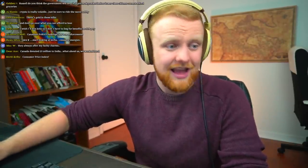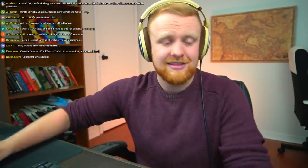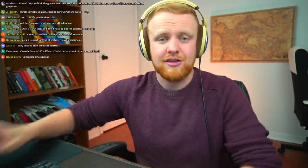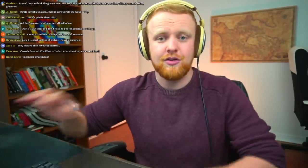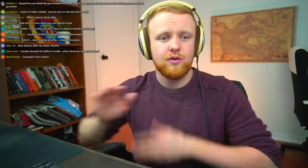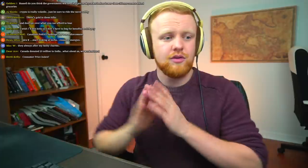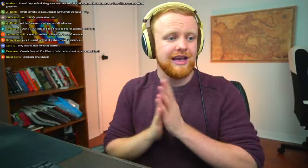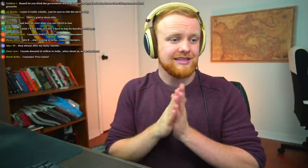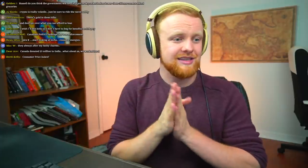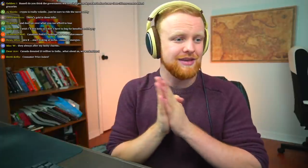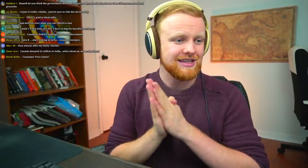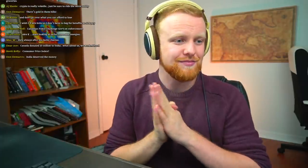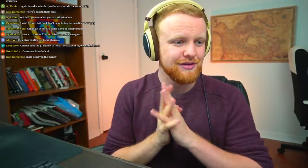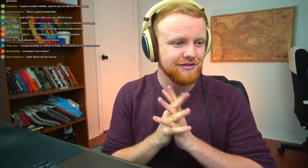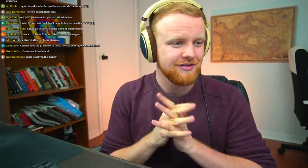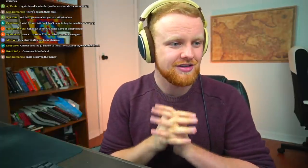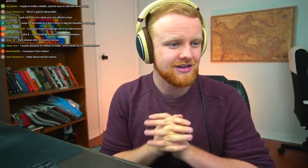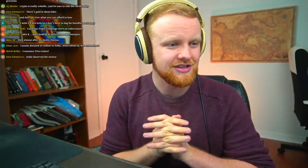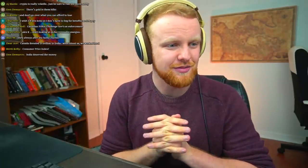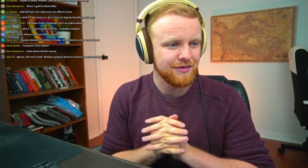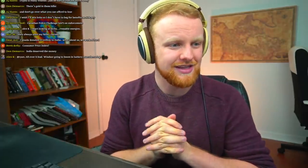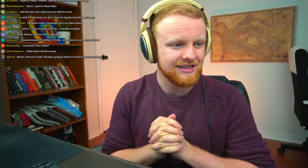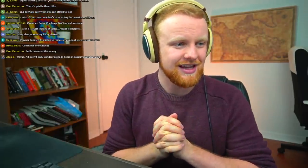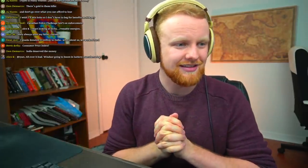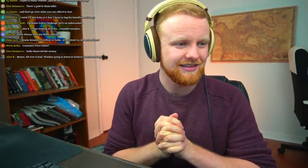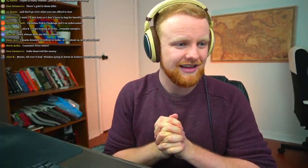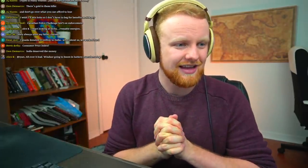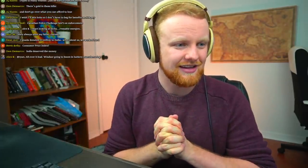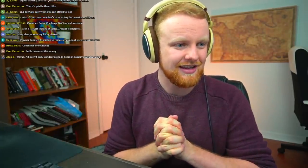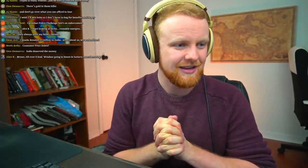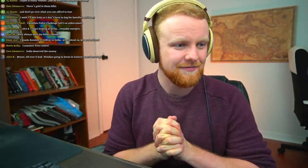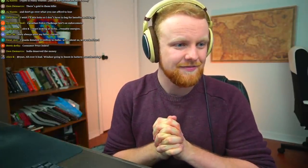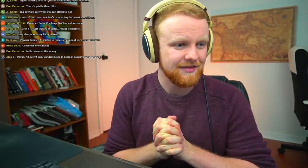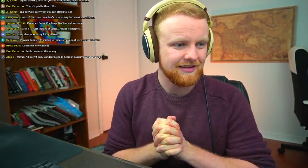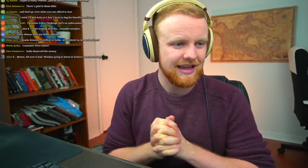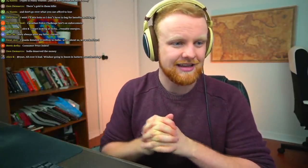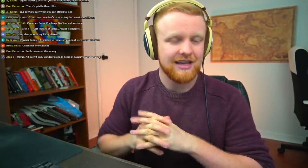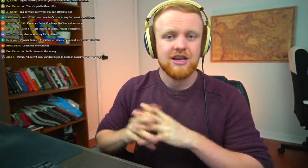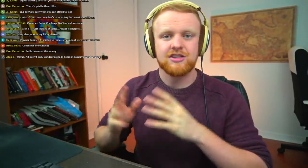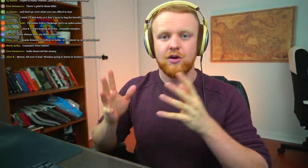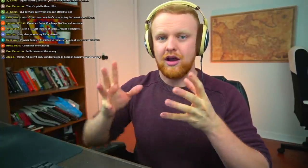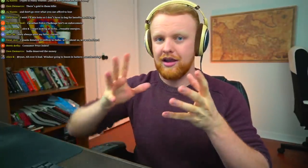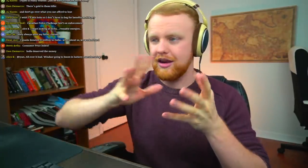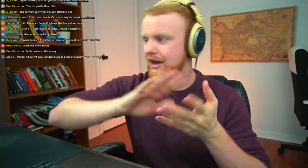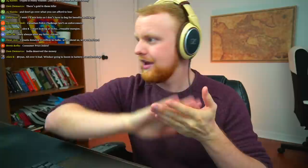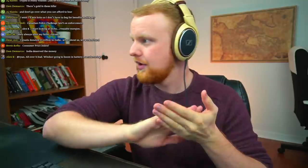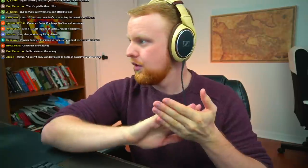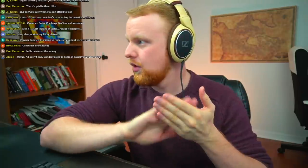All right, so yes, CPI is Consumer Price Index, exactly. So